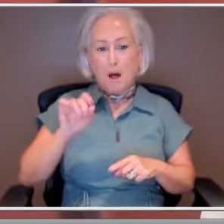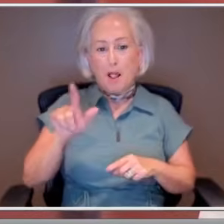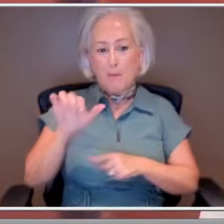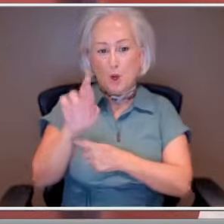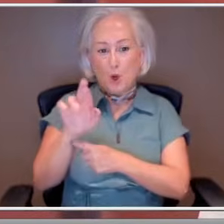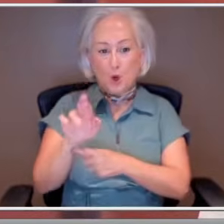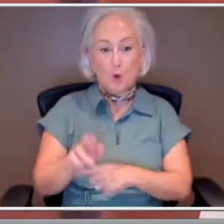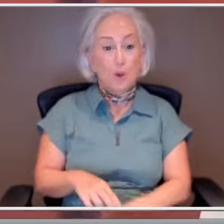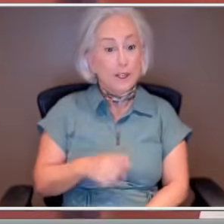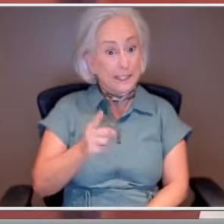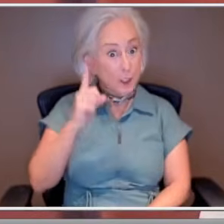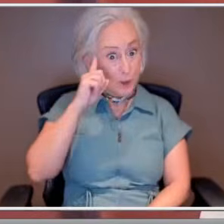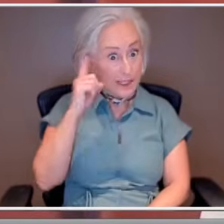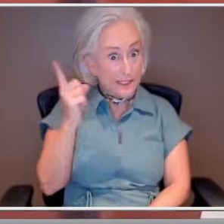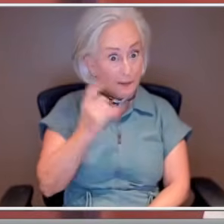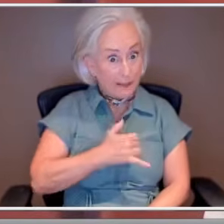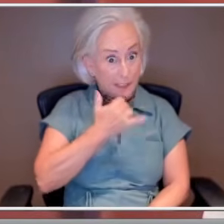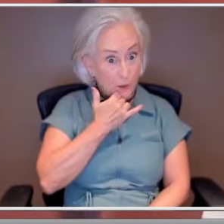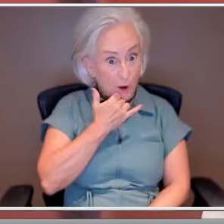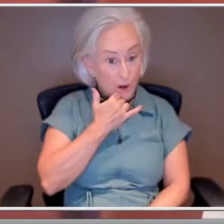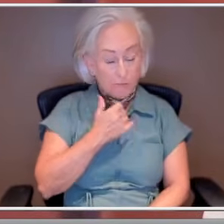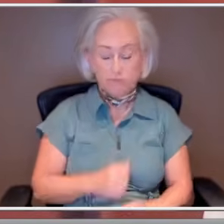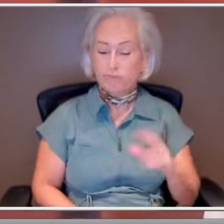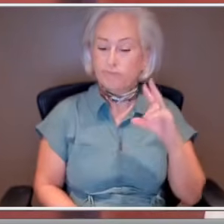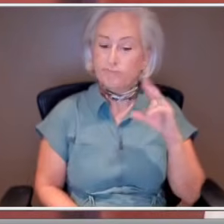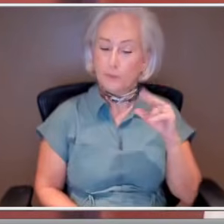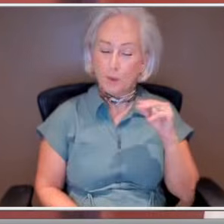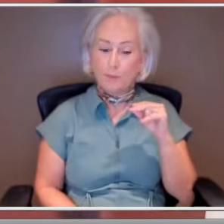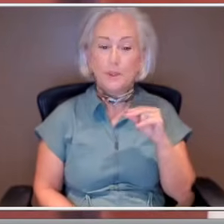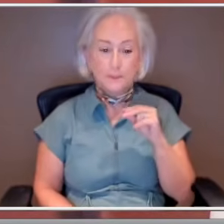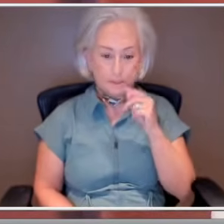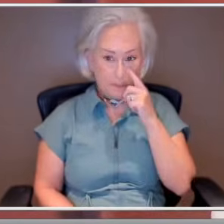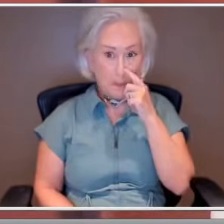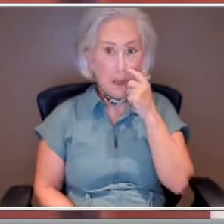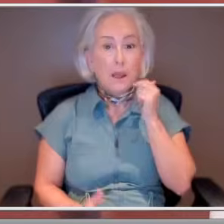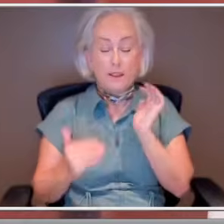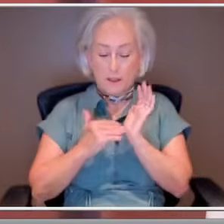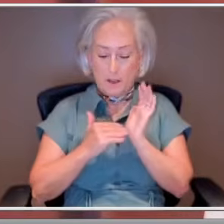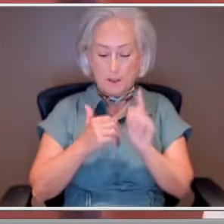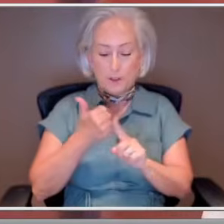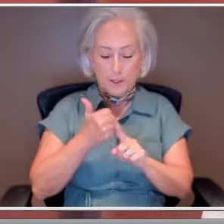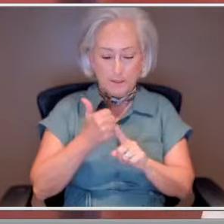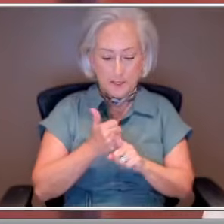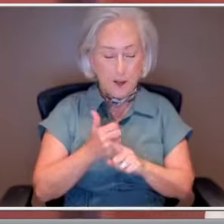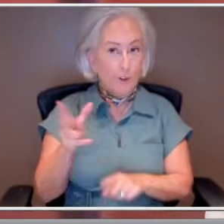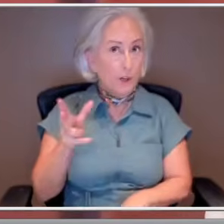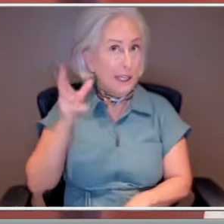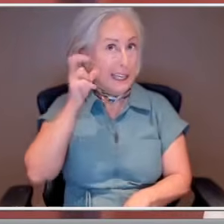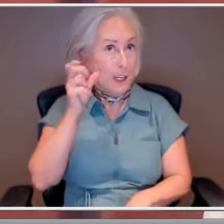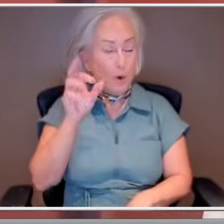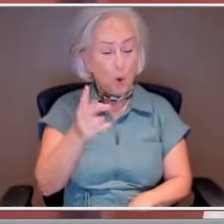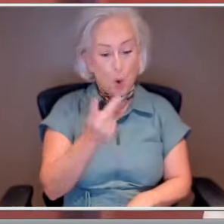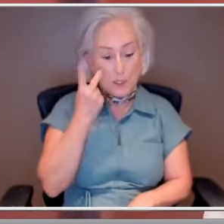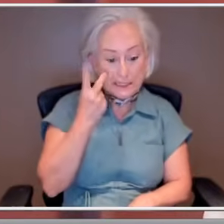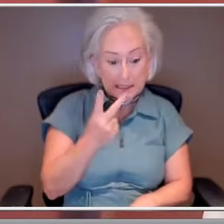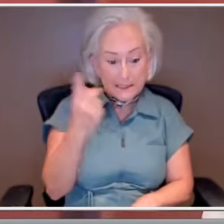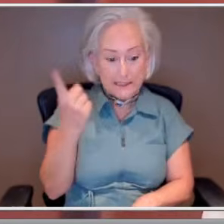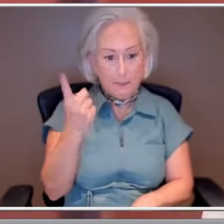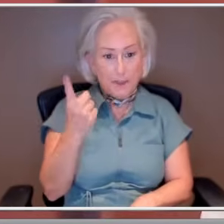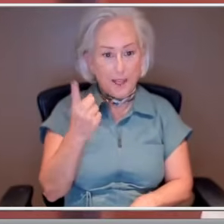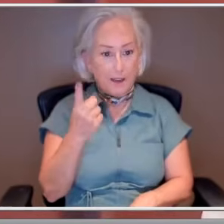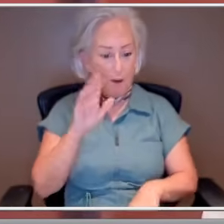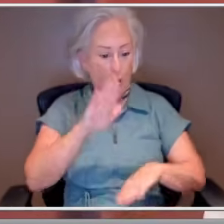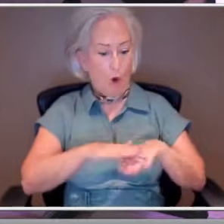No, I didn't. It was always the doctors kind of saying that they hear or they seen something on my echo, kind of letting me know. Well, thank God that you